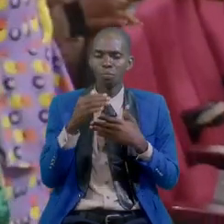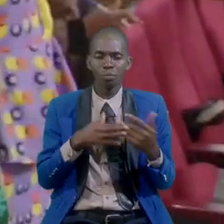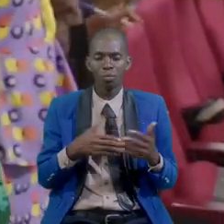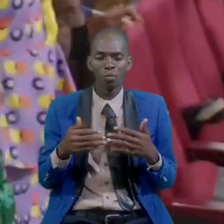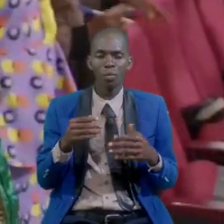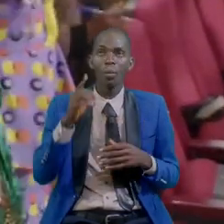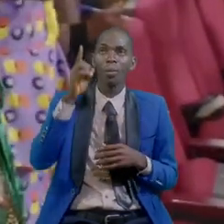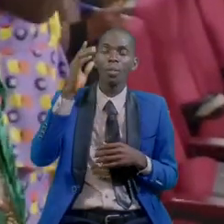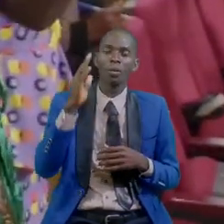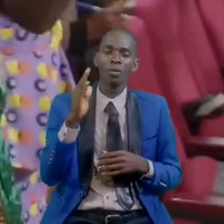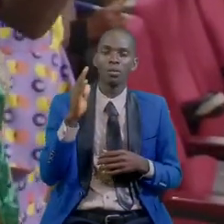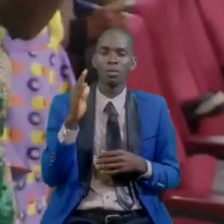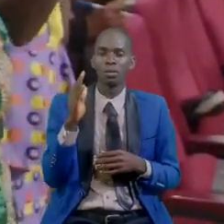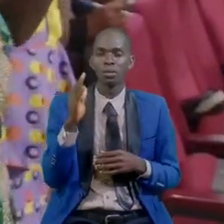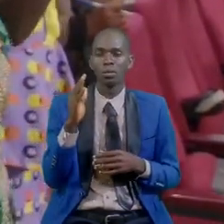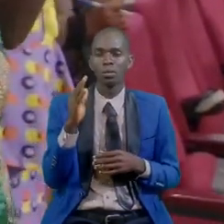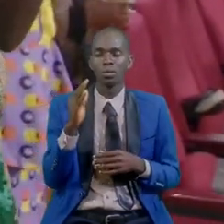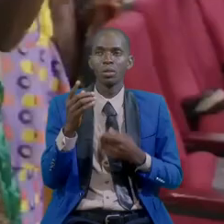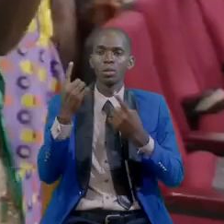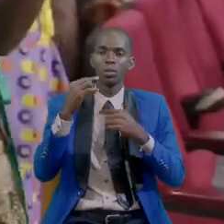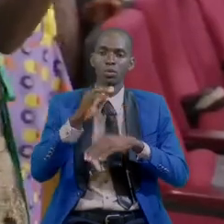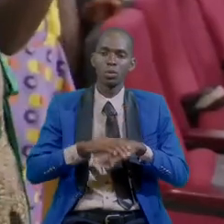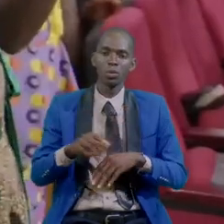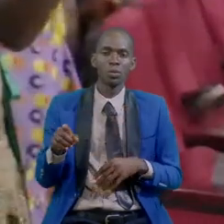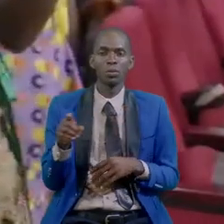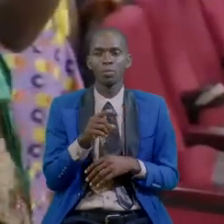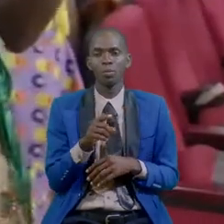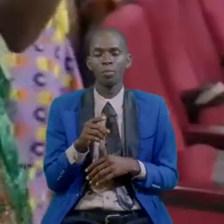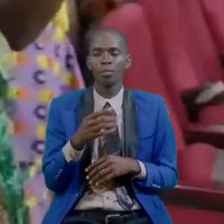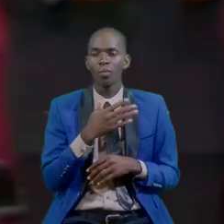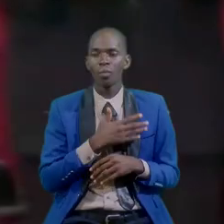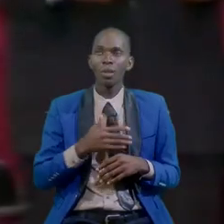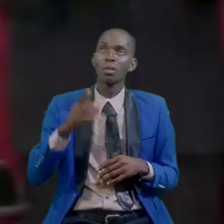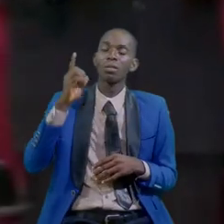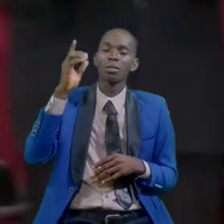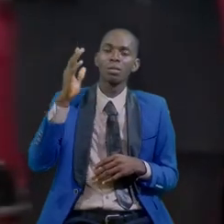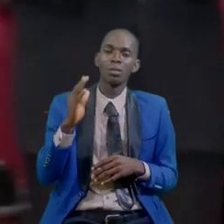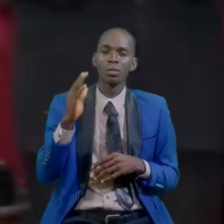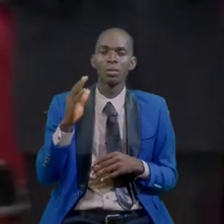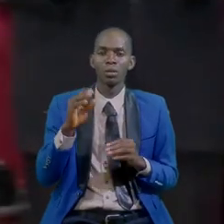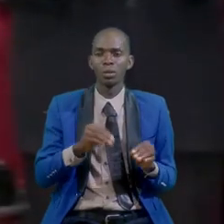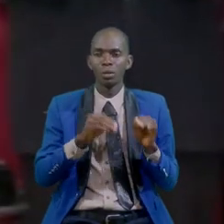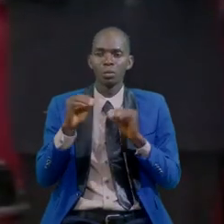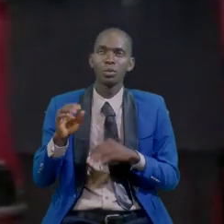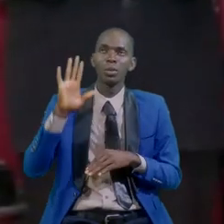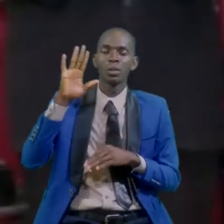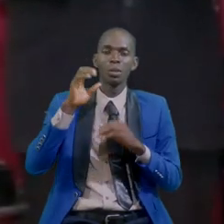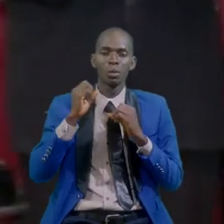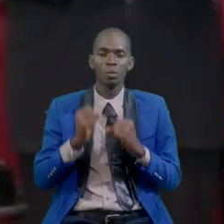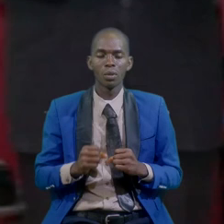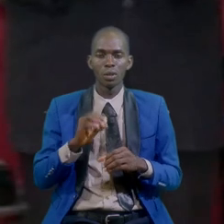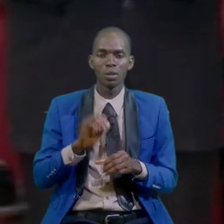God comes on you, and God puts his power in your